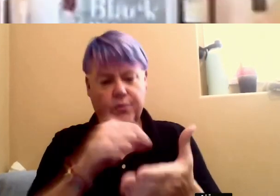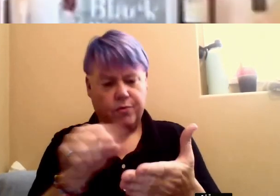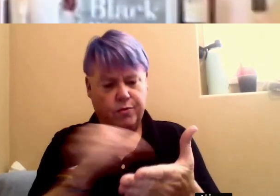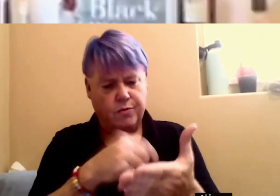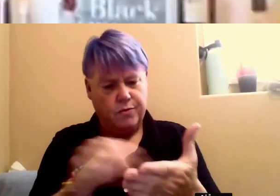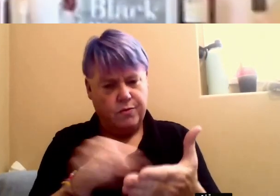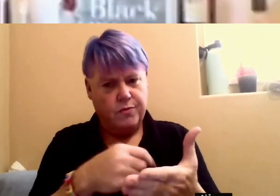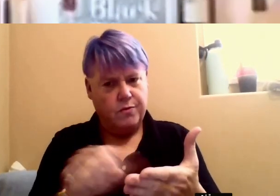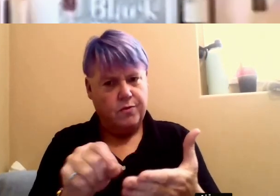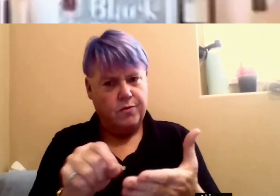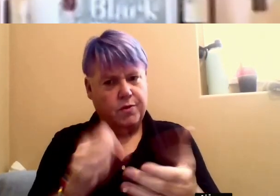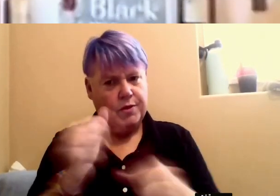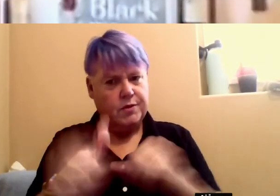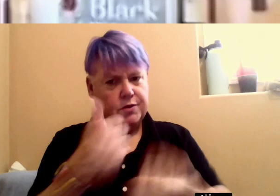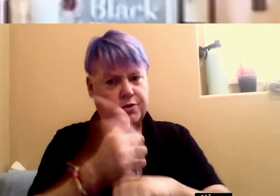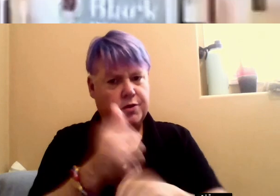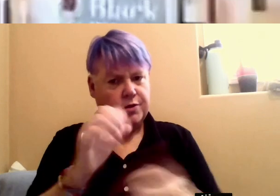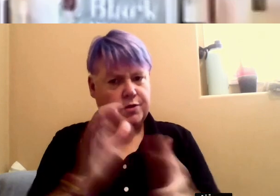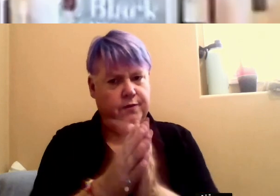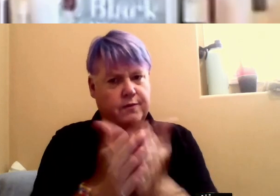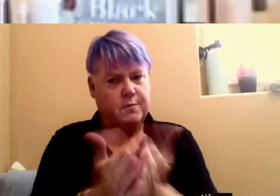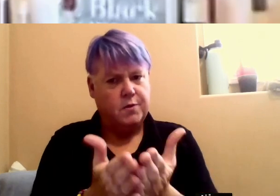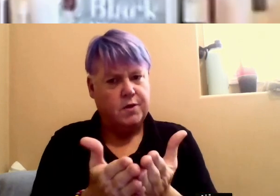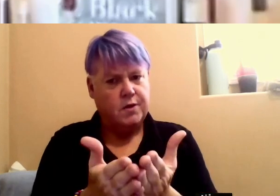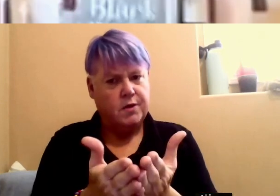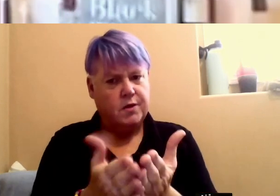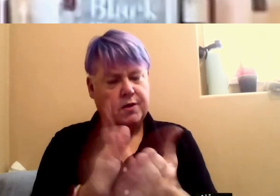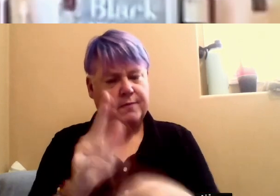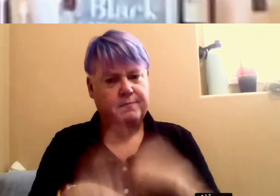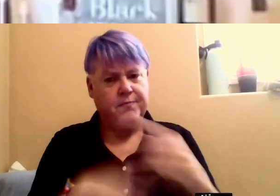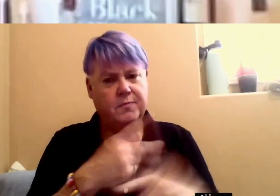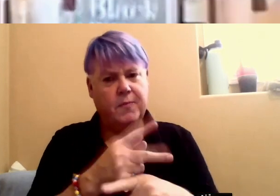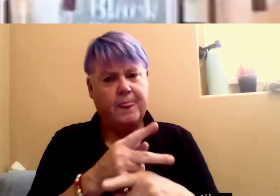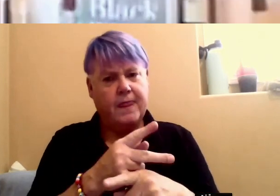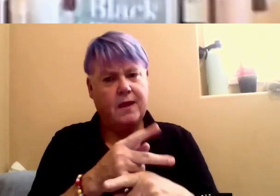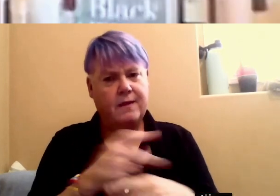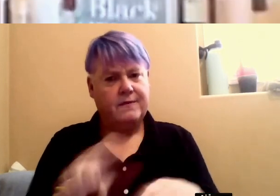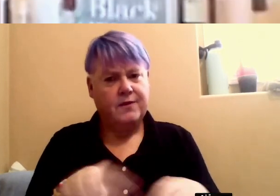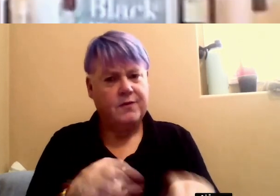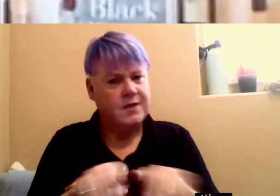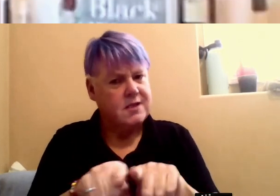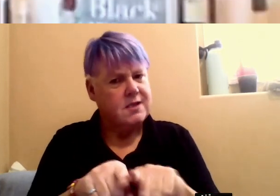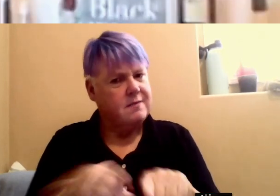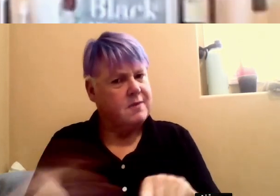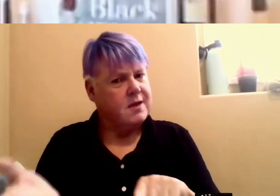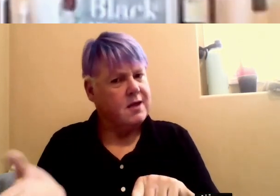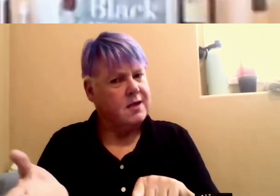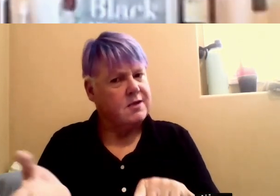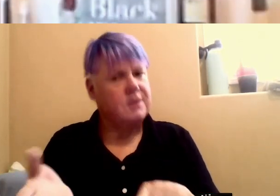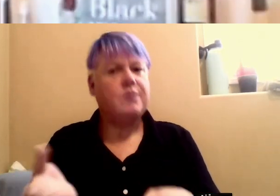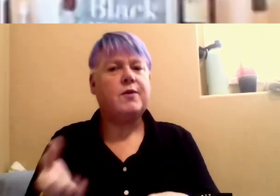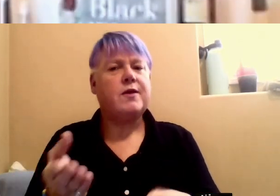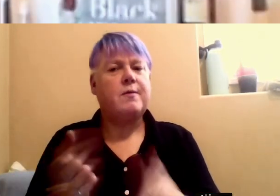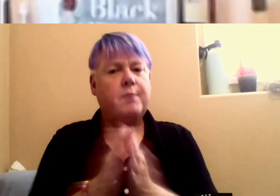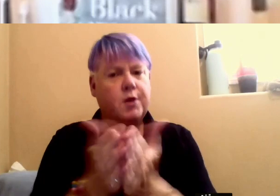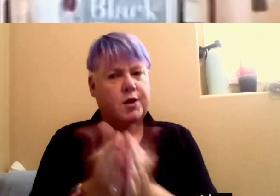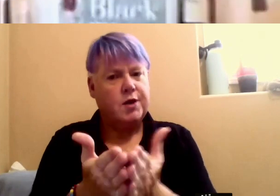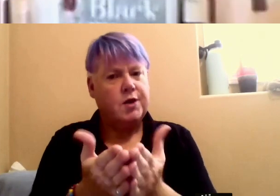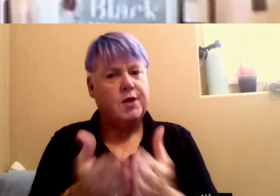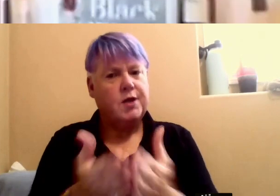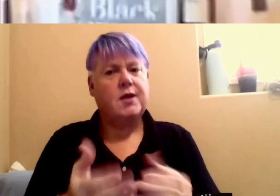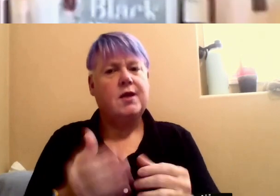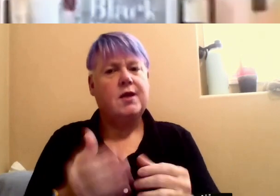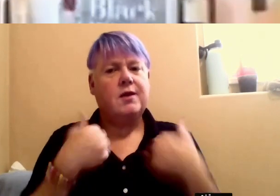book, you kind of do the same thing as you would with a novel, is that you